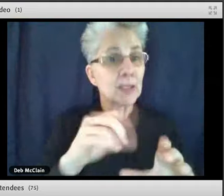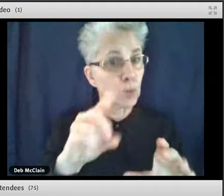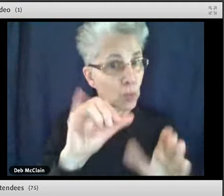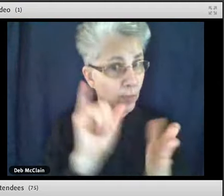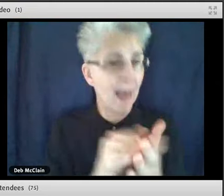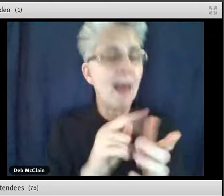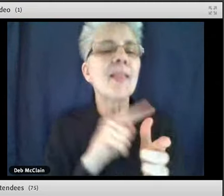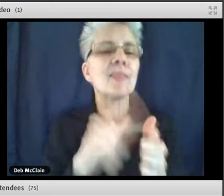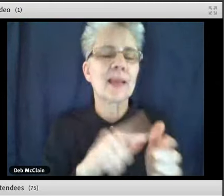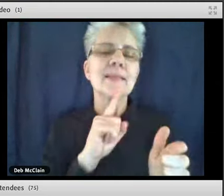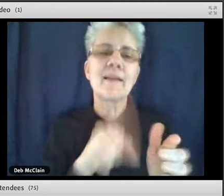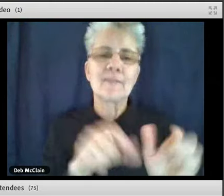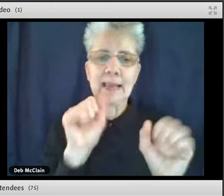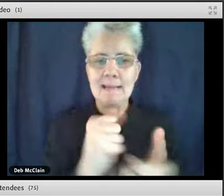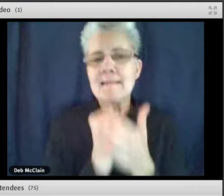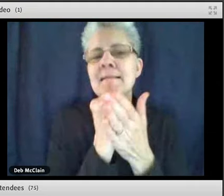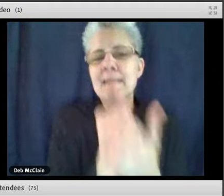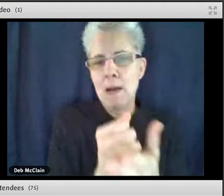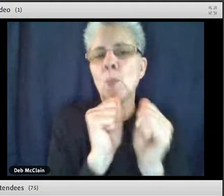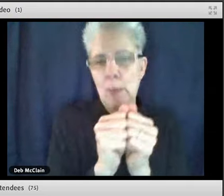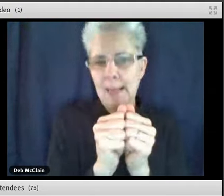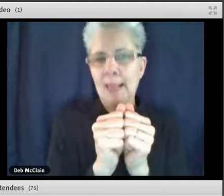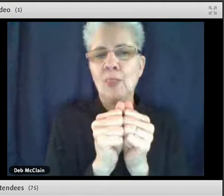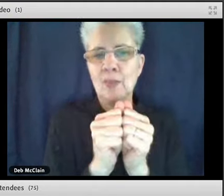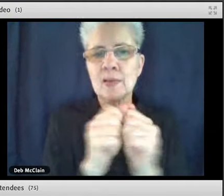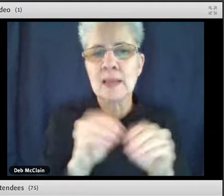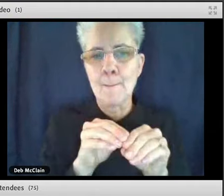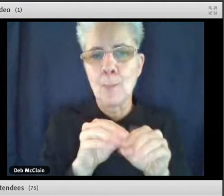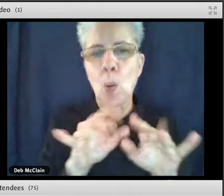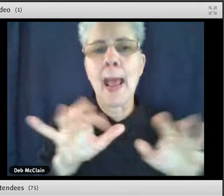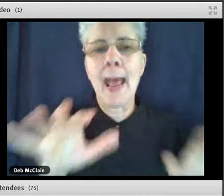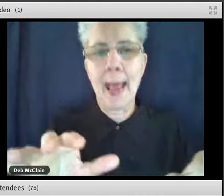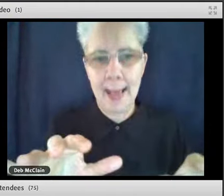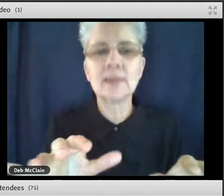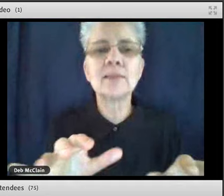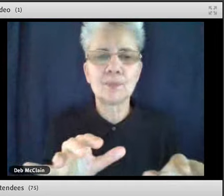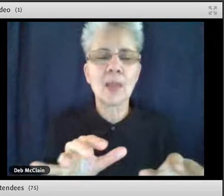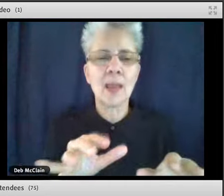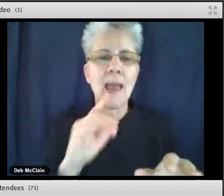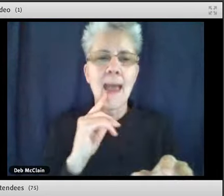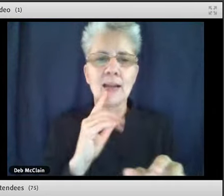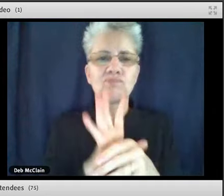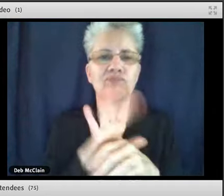you definitely can help with the not overwhelming the healthcare system.